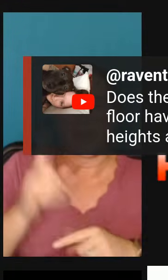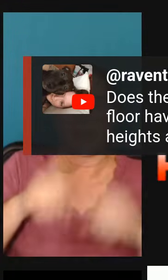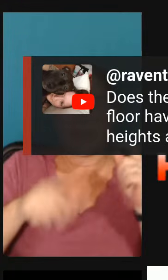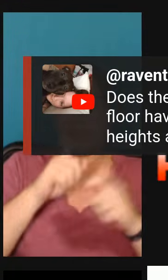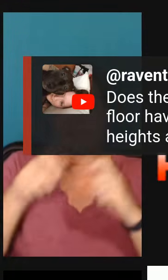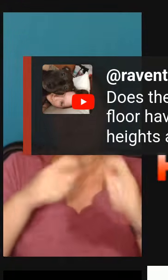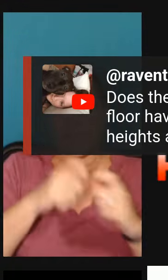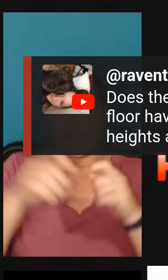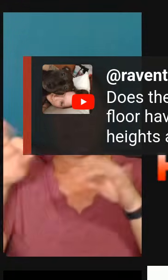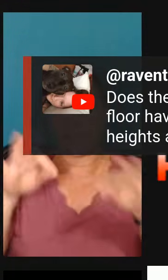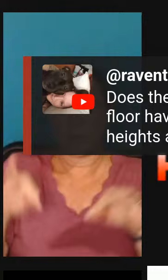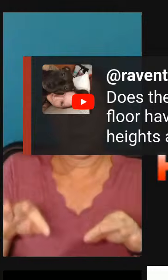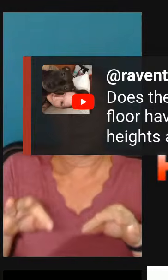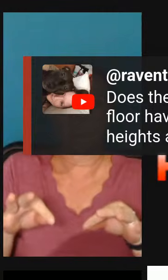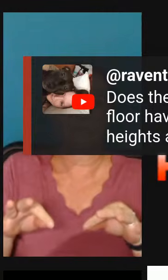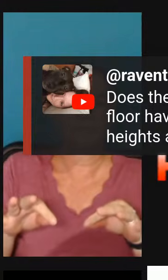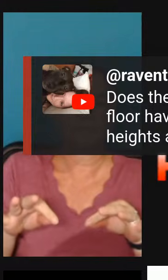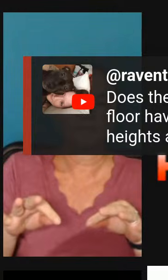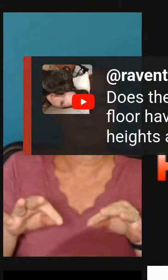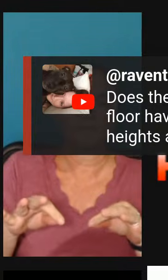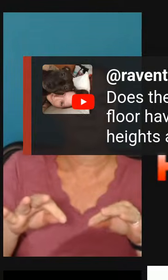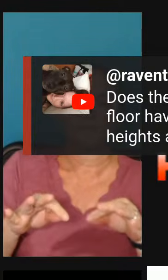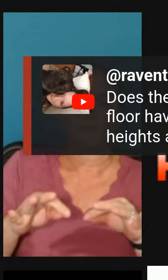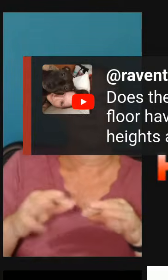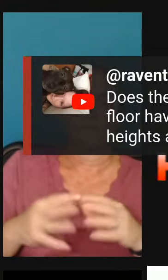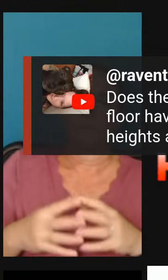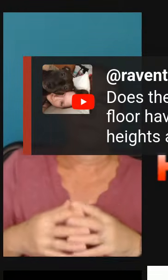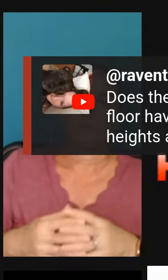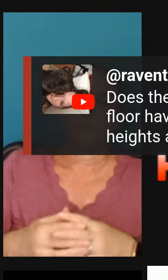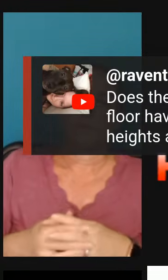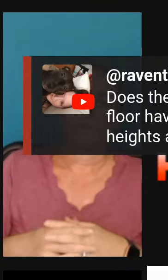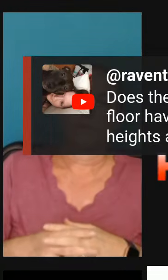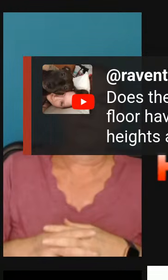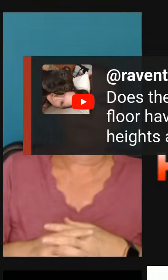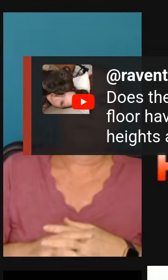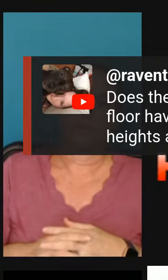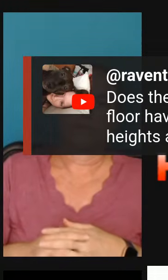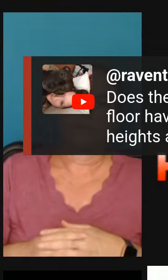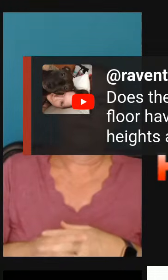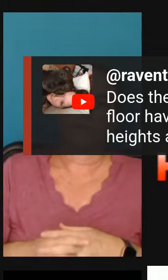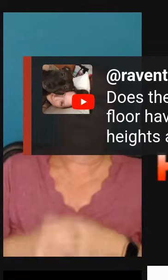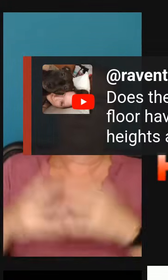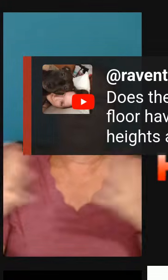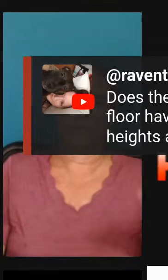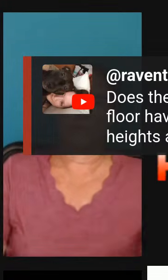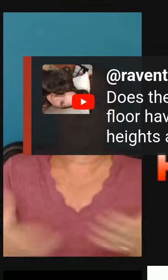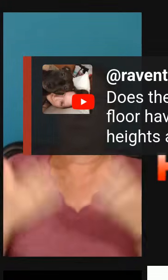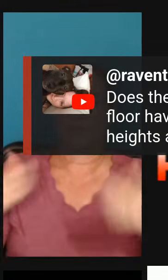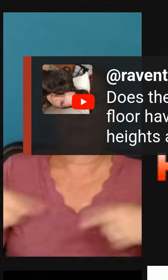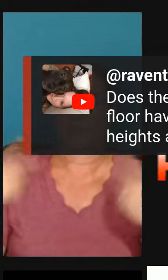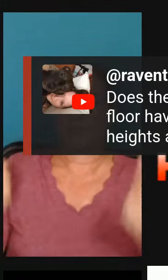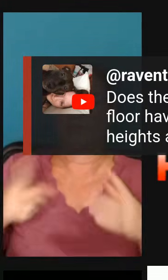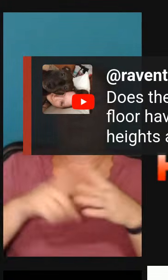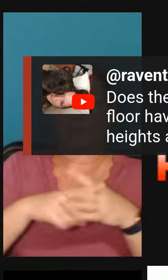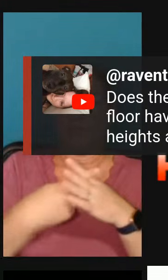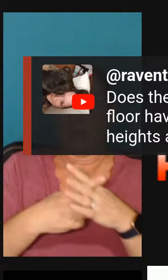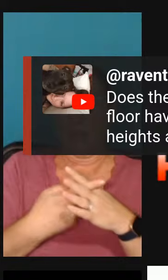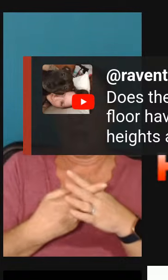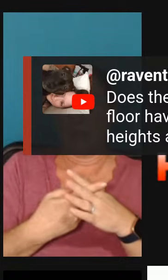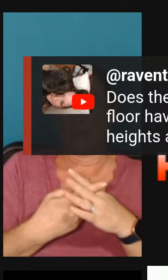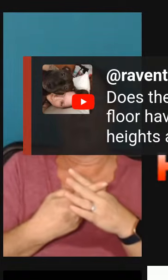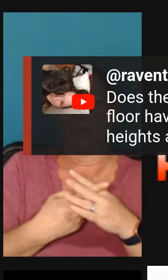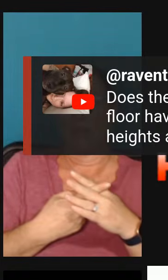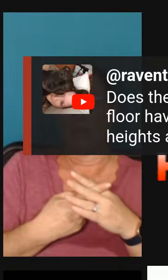but so here in this plot since the beginning of the eruption, we can note that the tilt actually in the